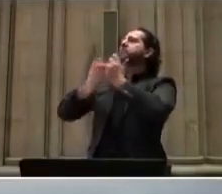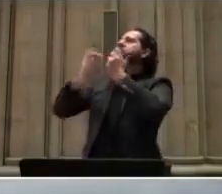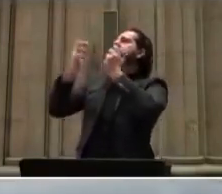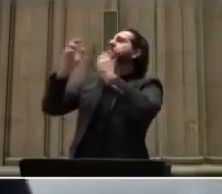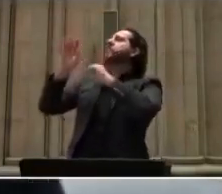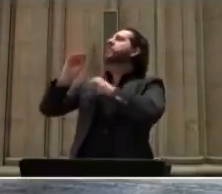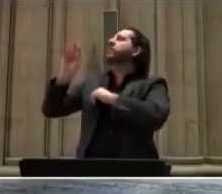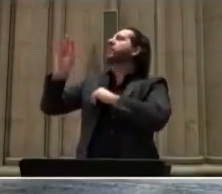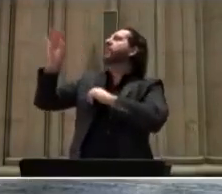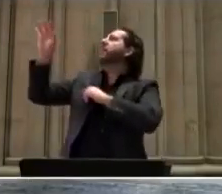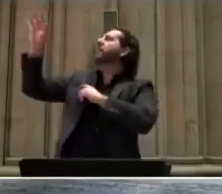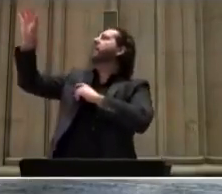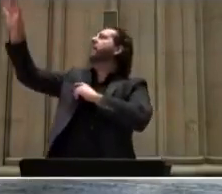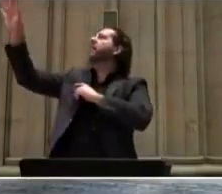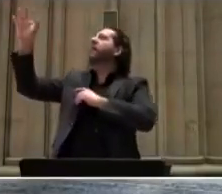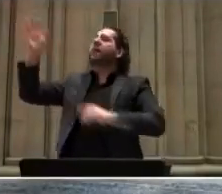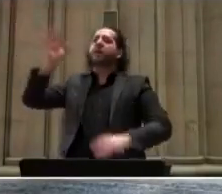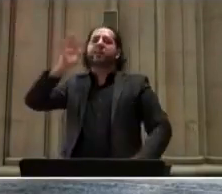majesties